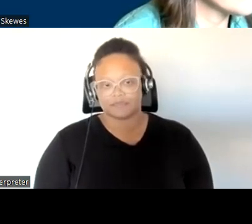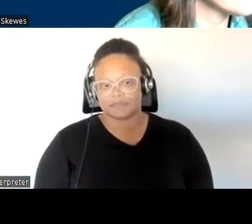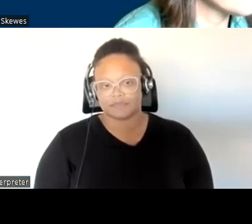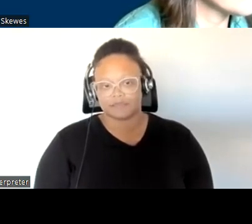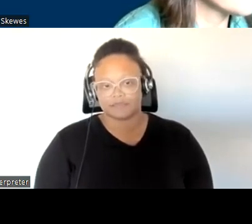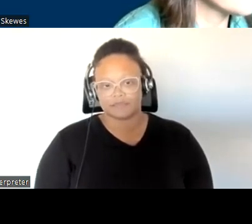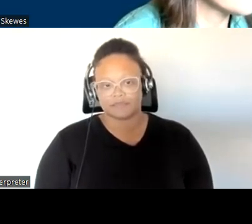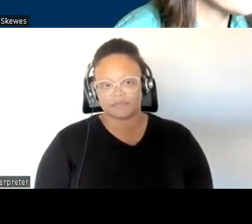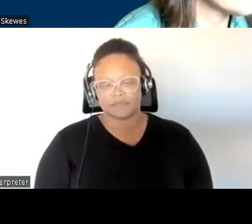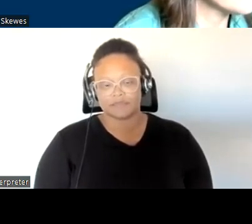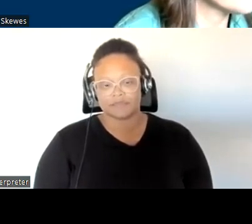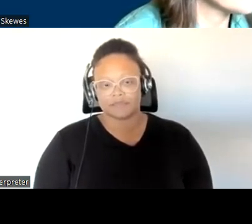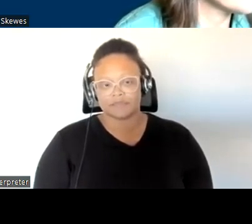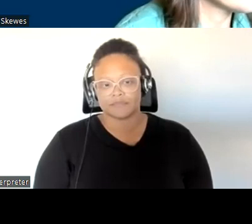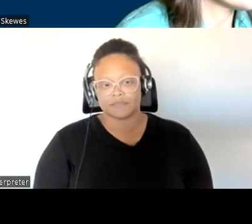Thank you.